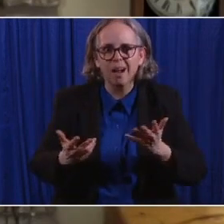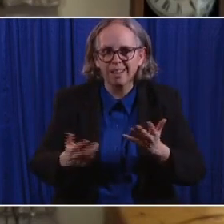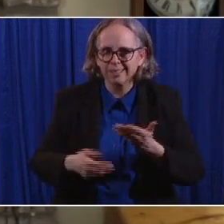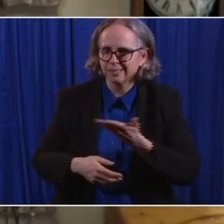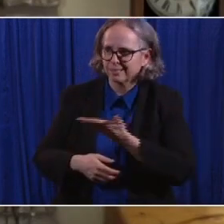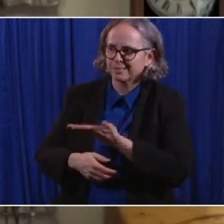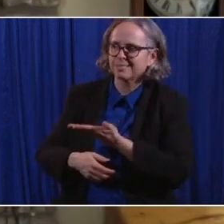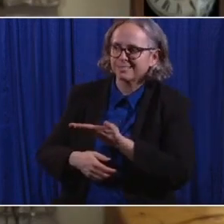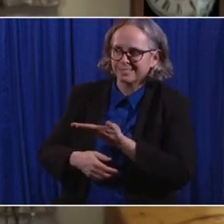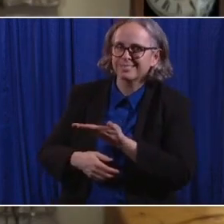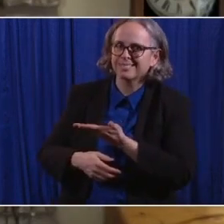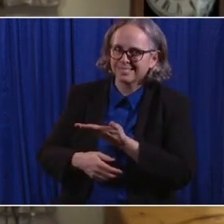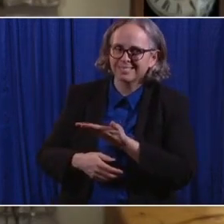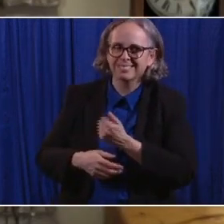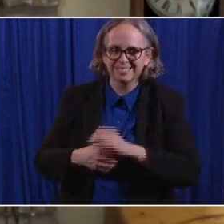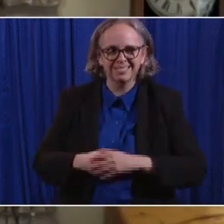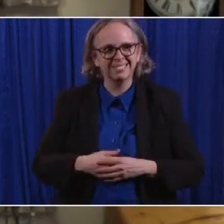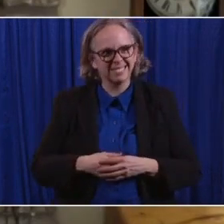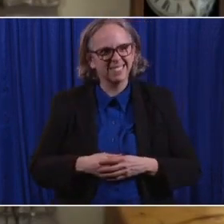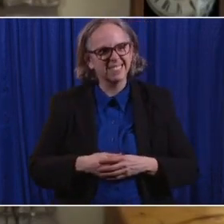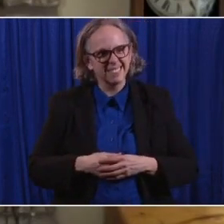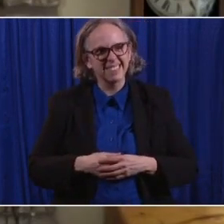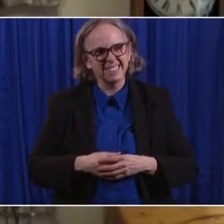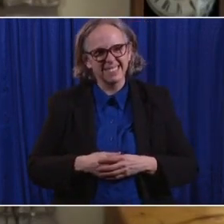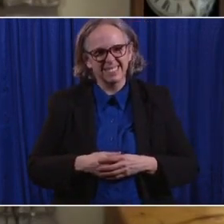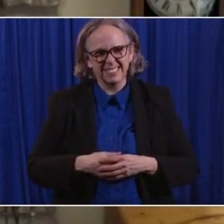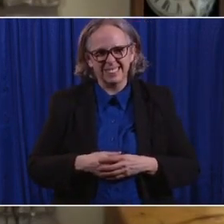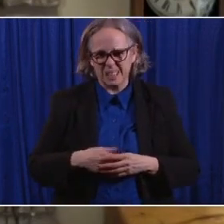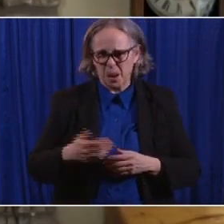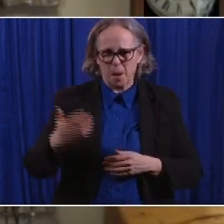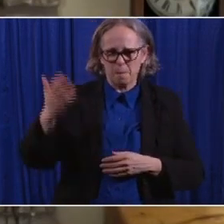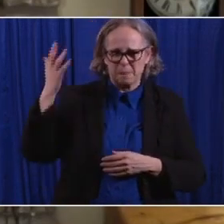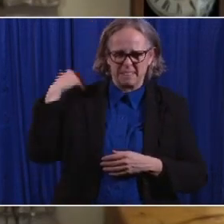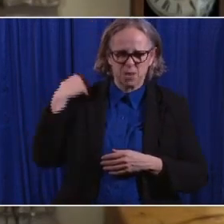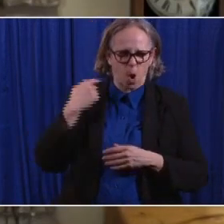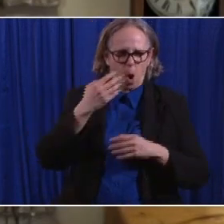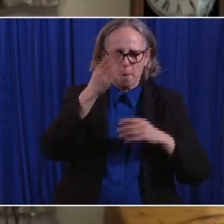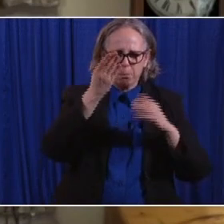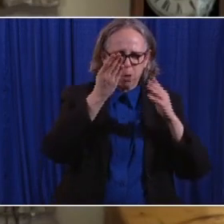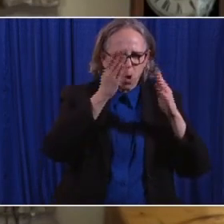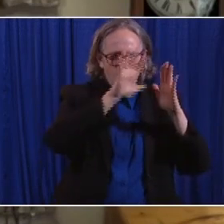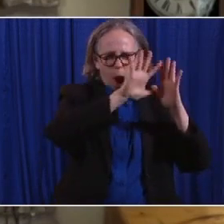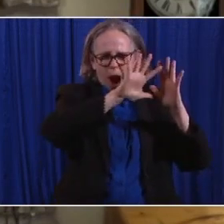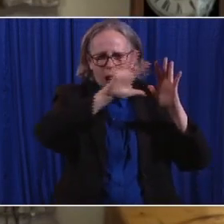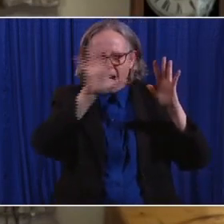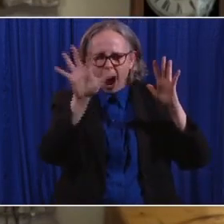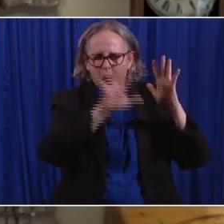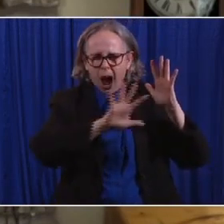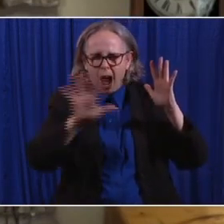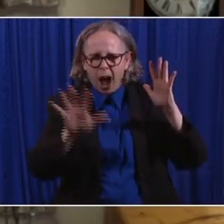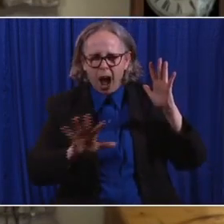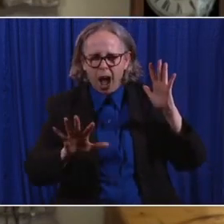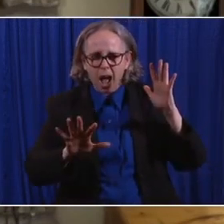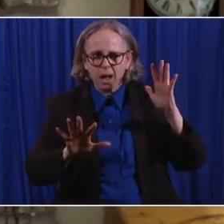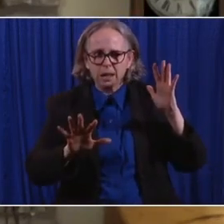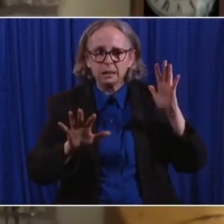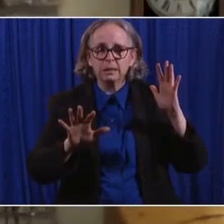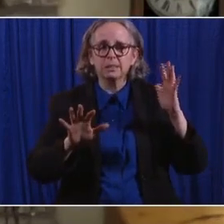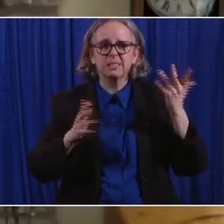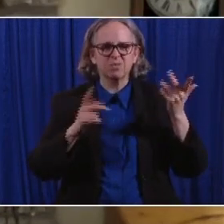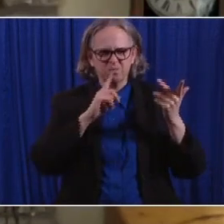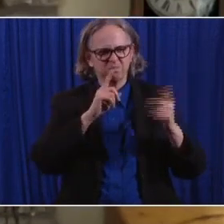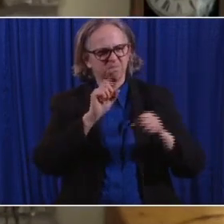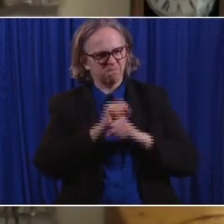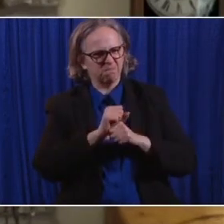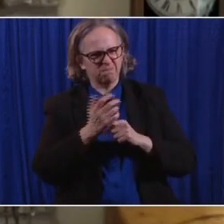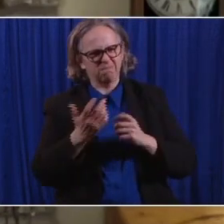And again, it is try to level things out between counties based on population. It measures the amount of COVID for